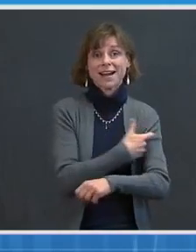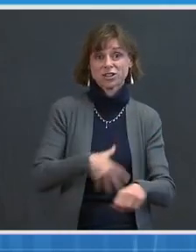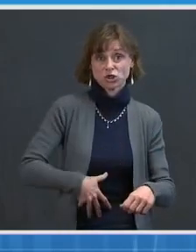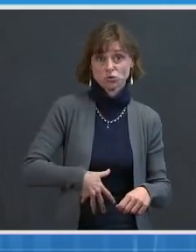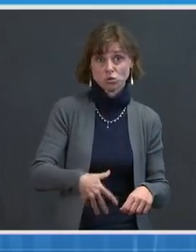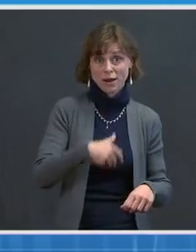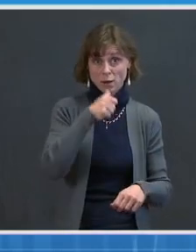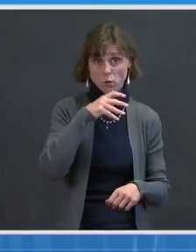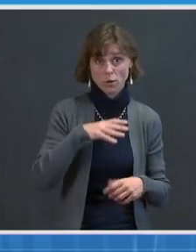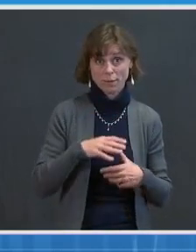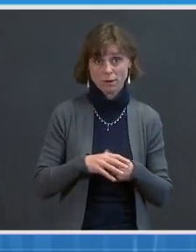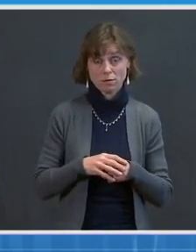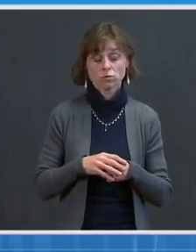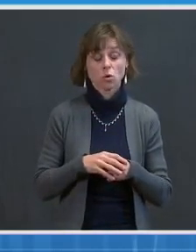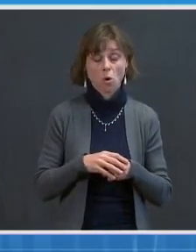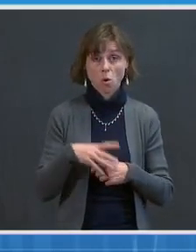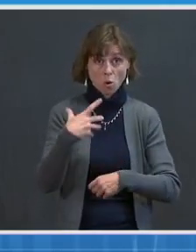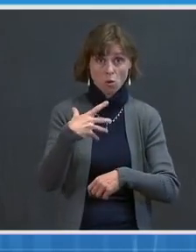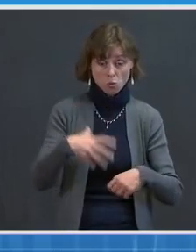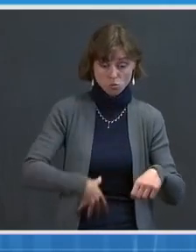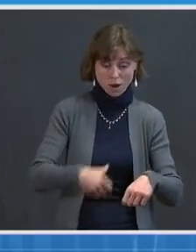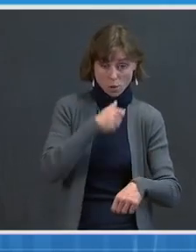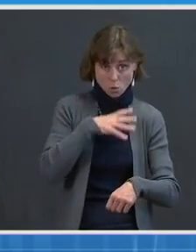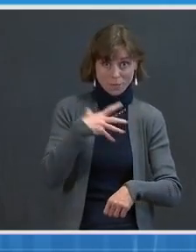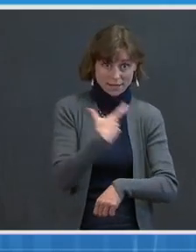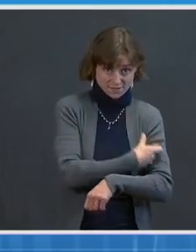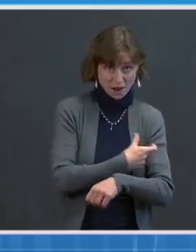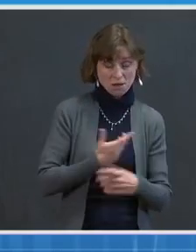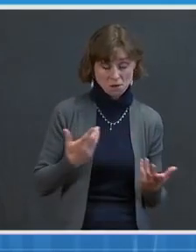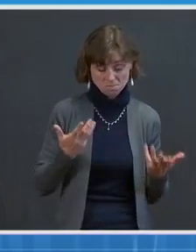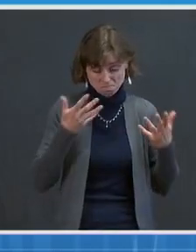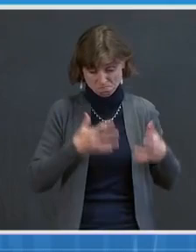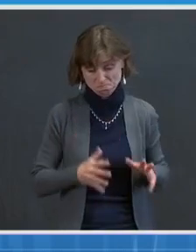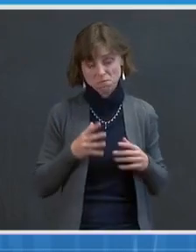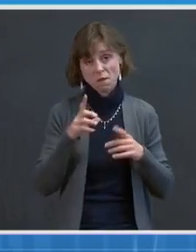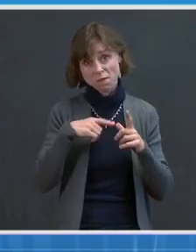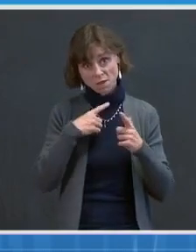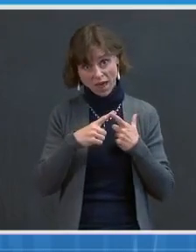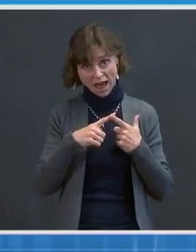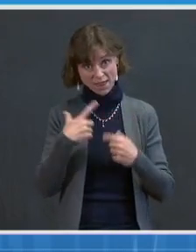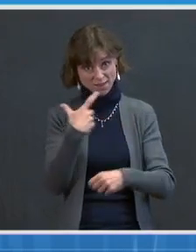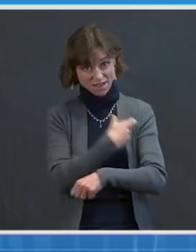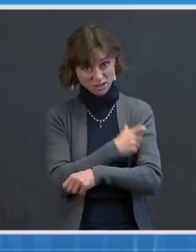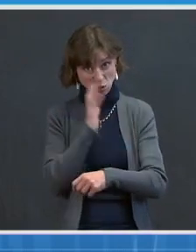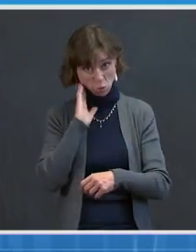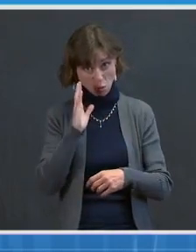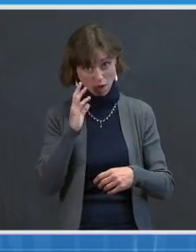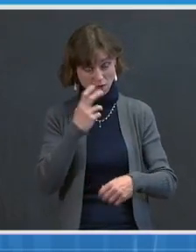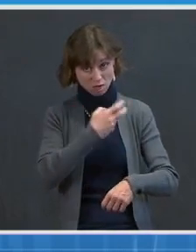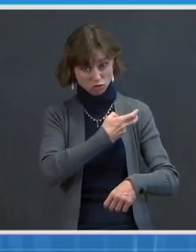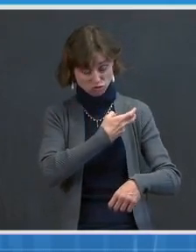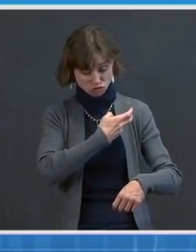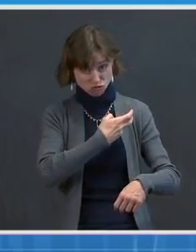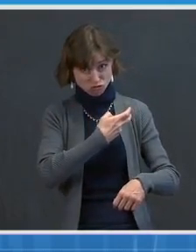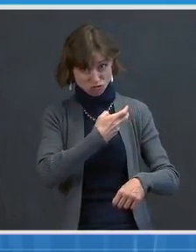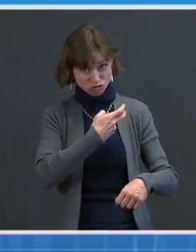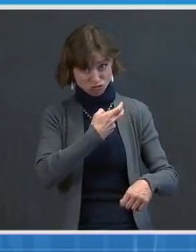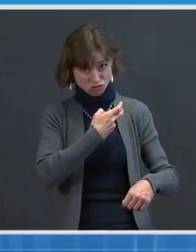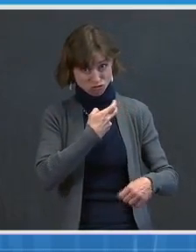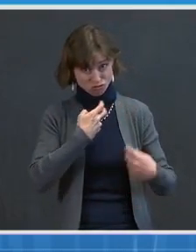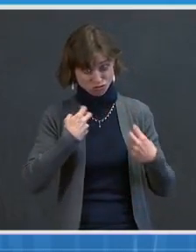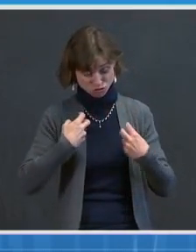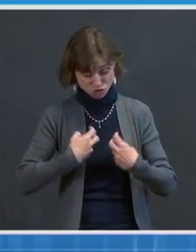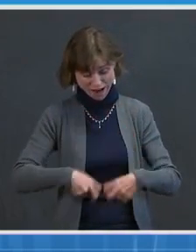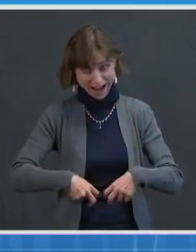the pregnant women are vaccinated, will the vaccination by any chance transfer into the